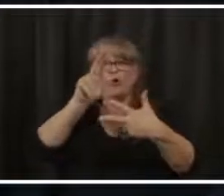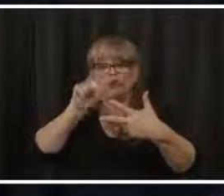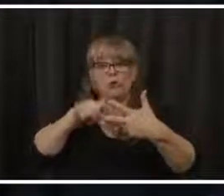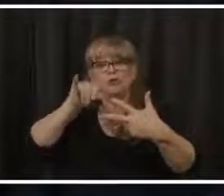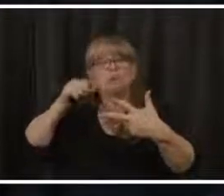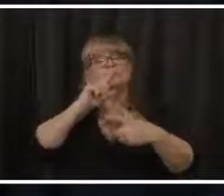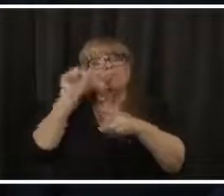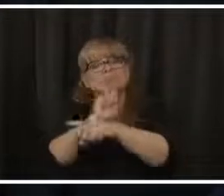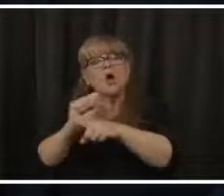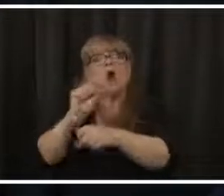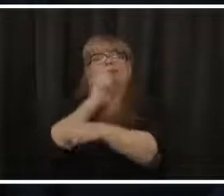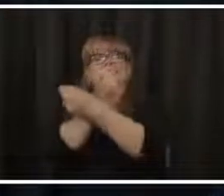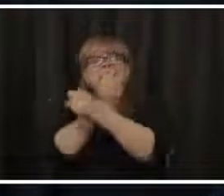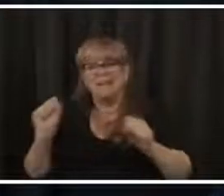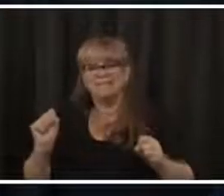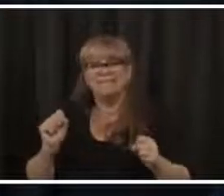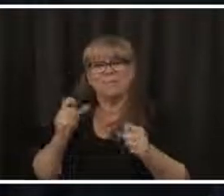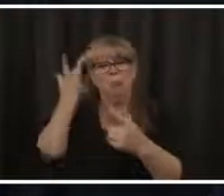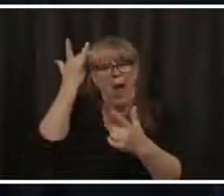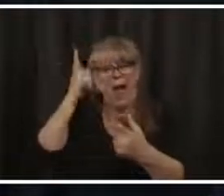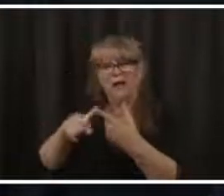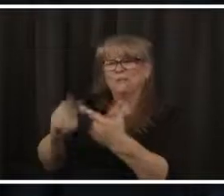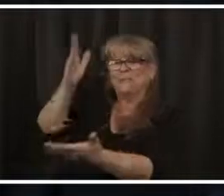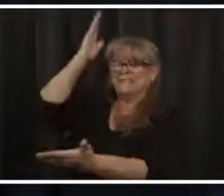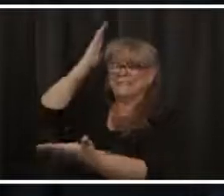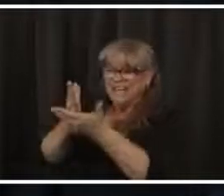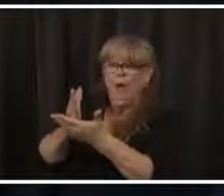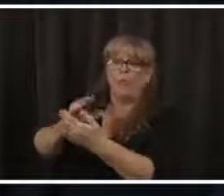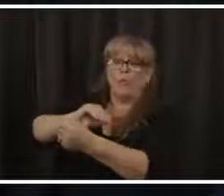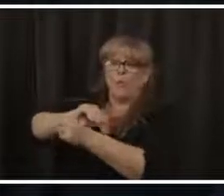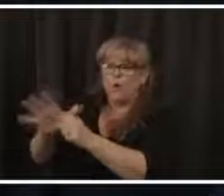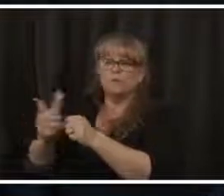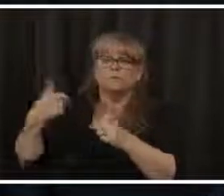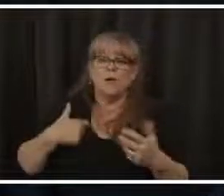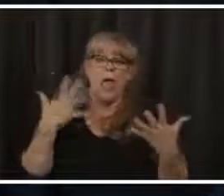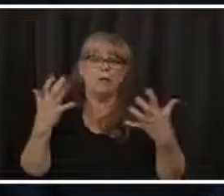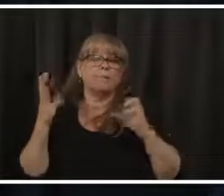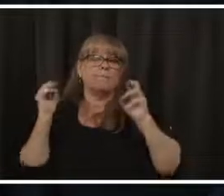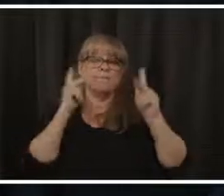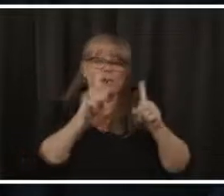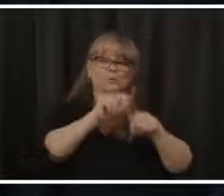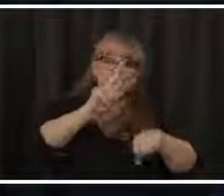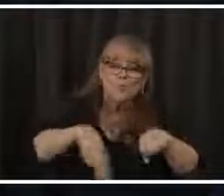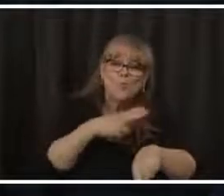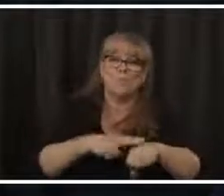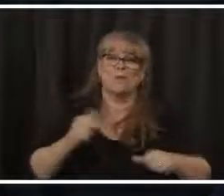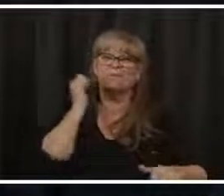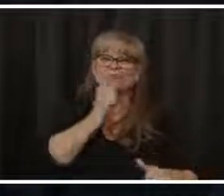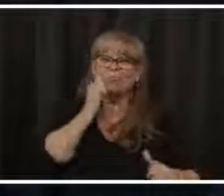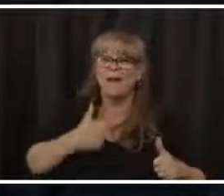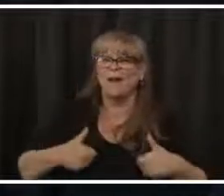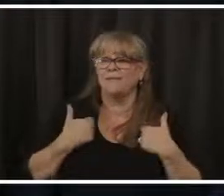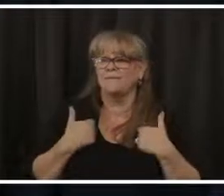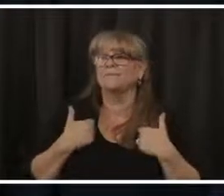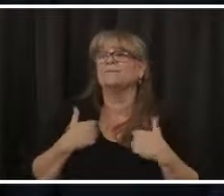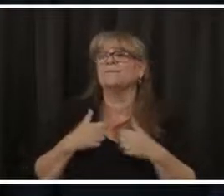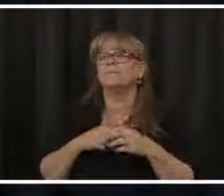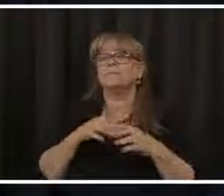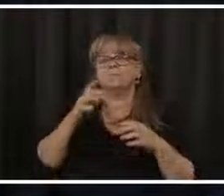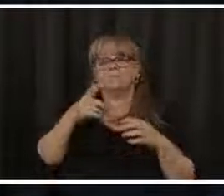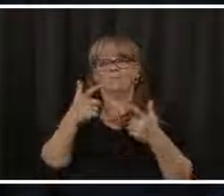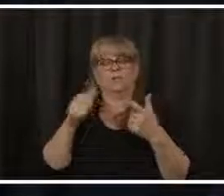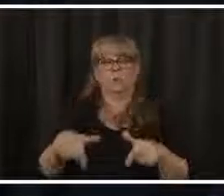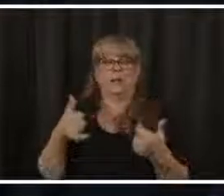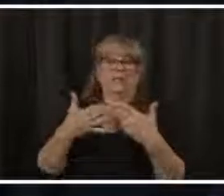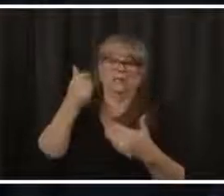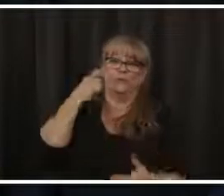to saving lives, to getting back to normal. We're doing our best as a state to make it easy for you. And